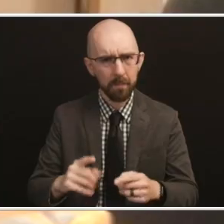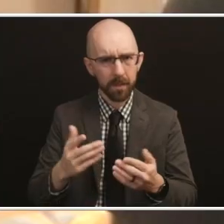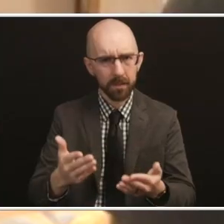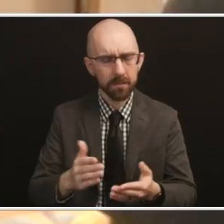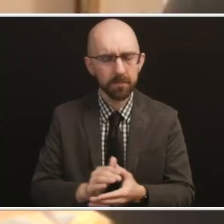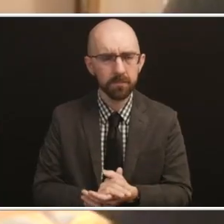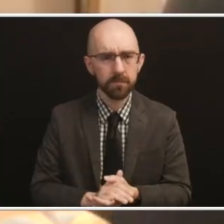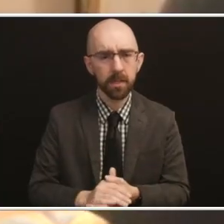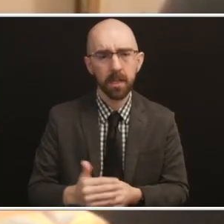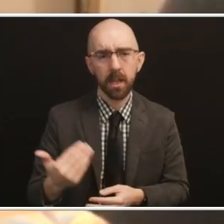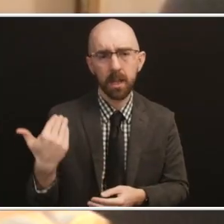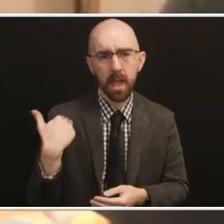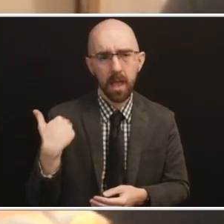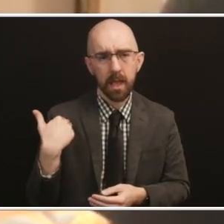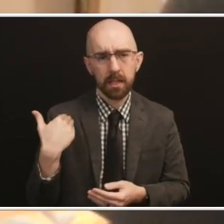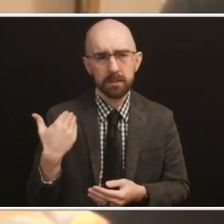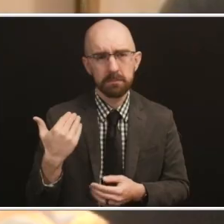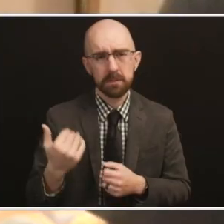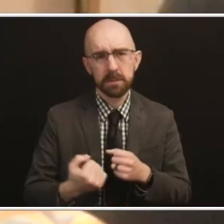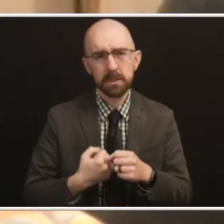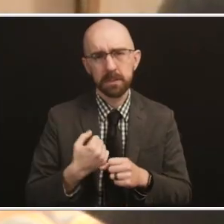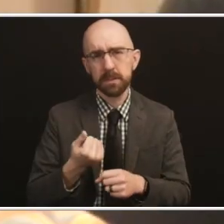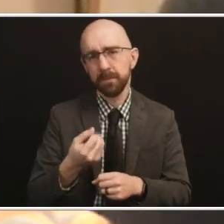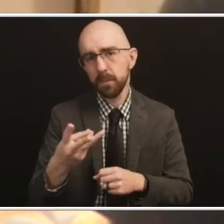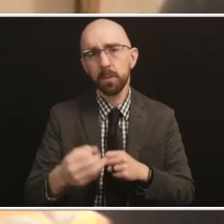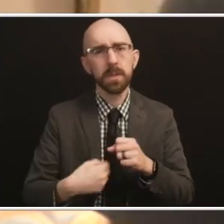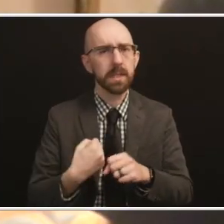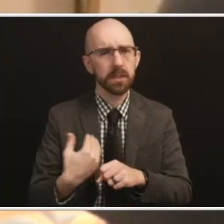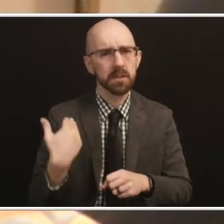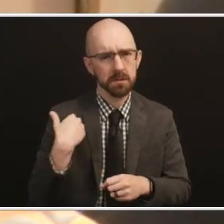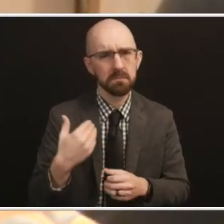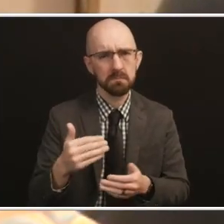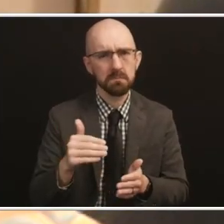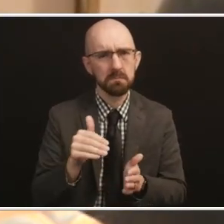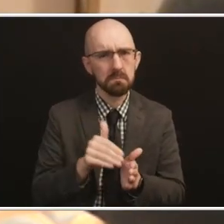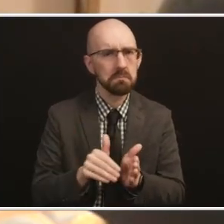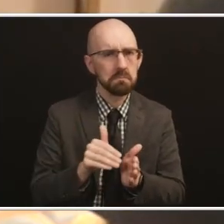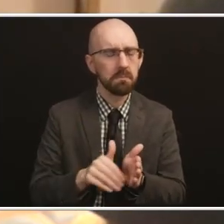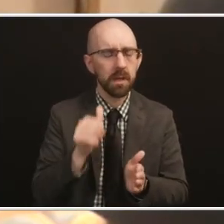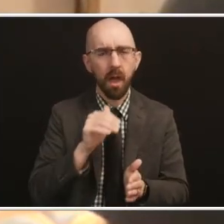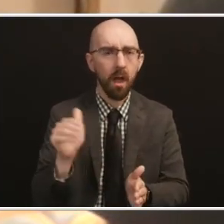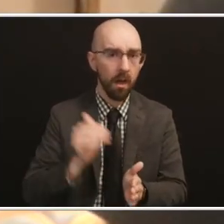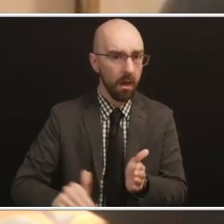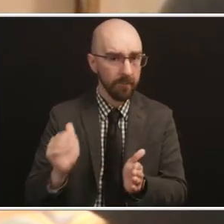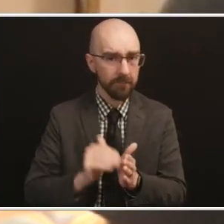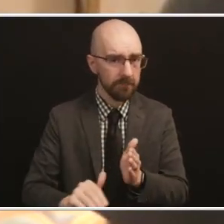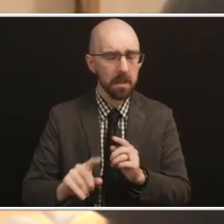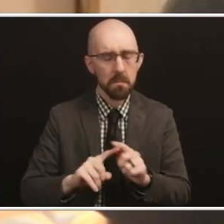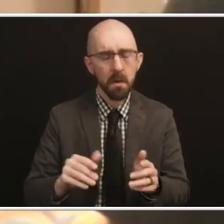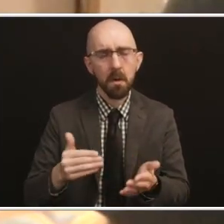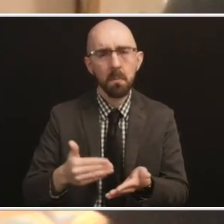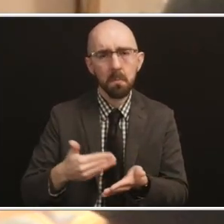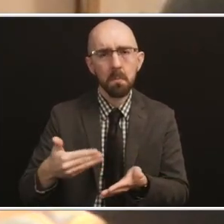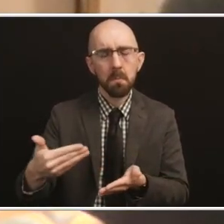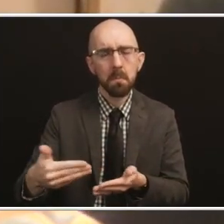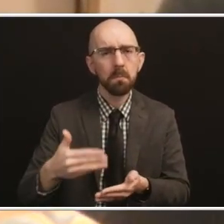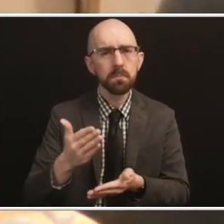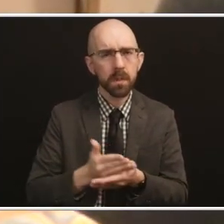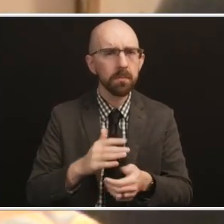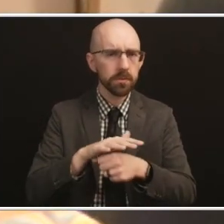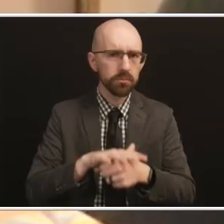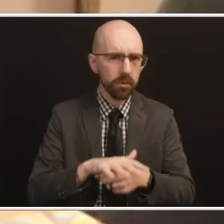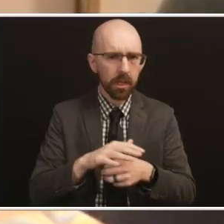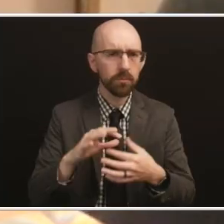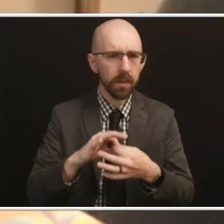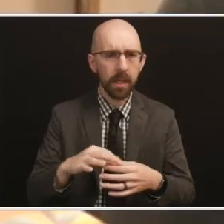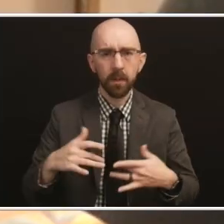The last few years, quite a bit. I mean, I wouldn't say all the time, but a lot of it was stress related and what was